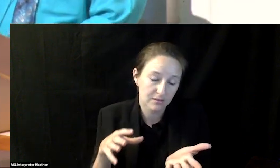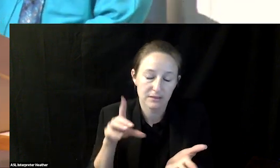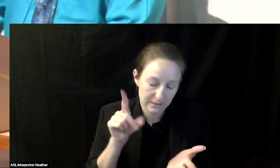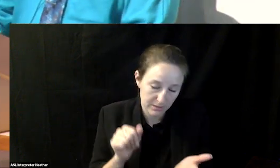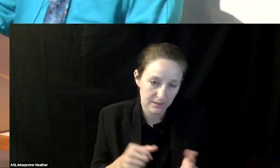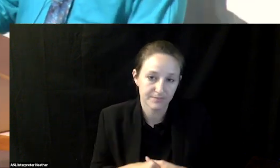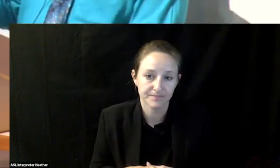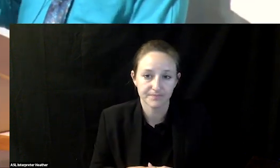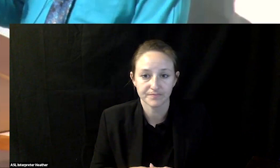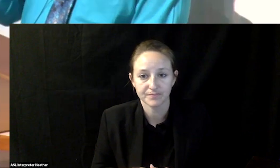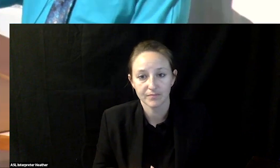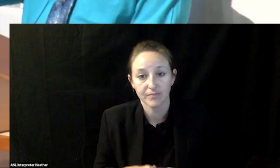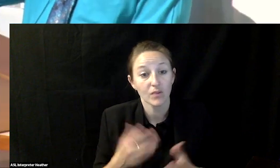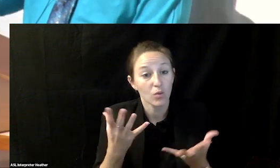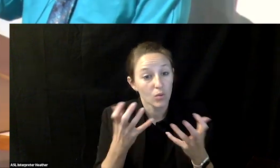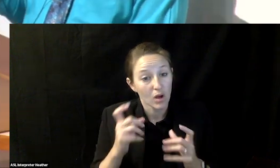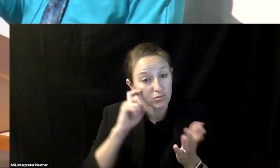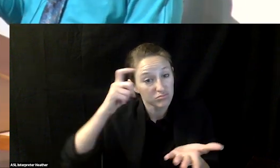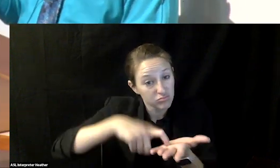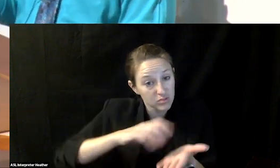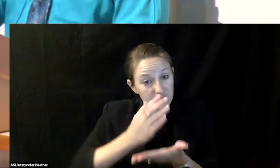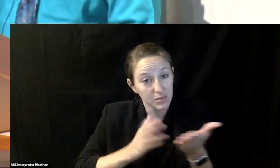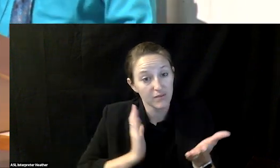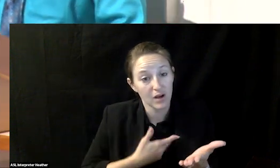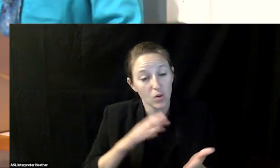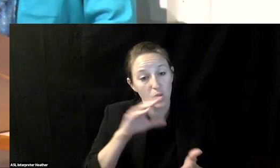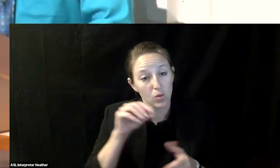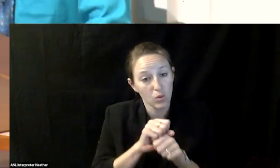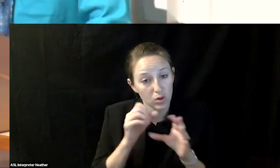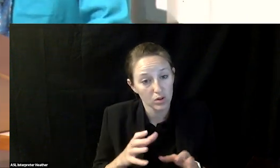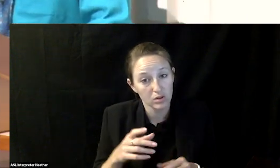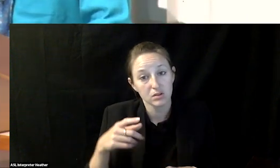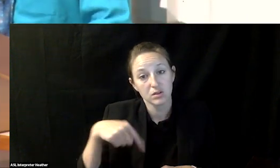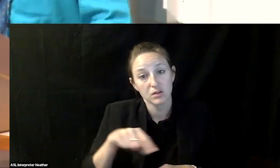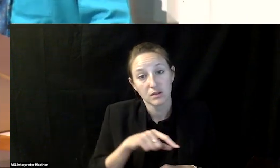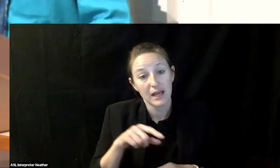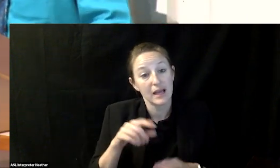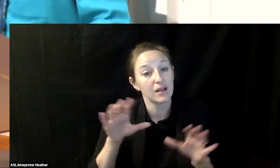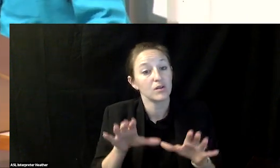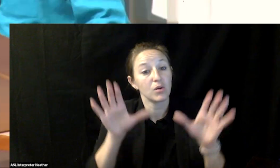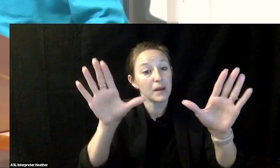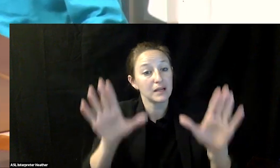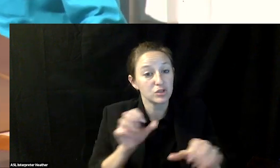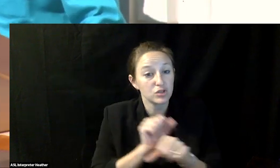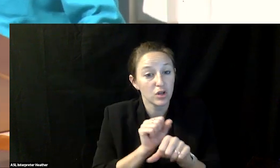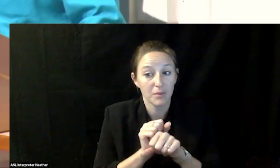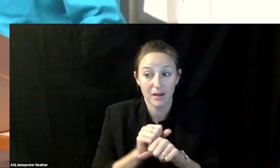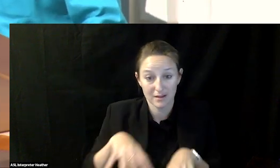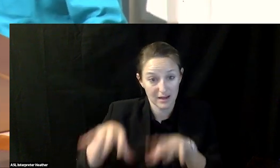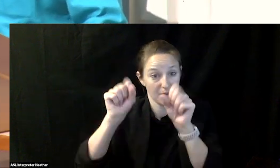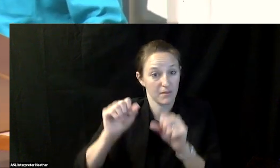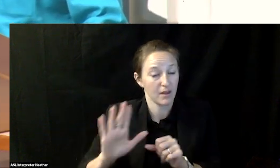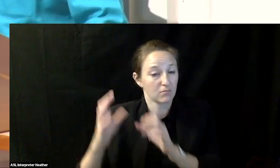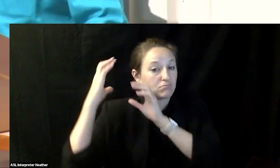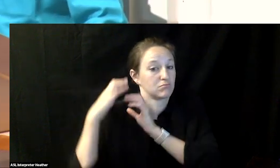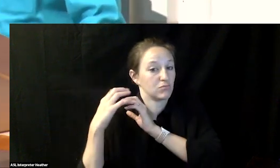And we would like to recognize some of our colleagues that have done a great job taking their role at Harvard